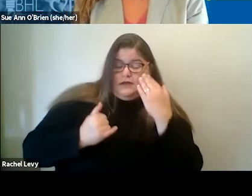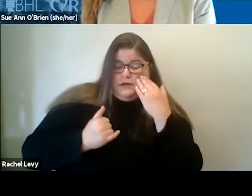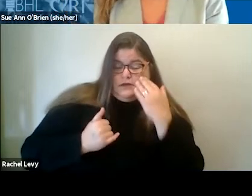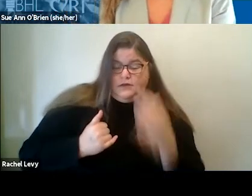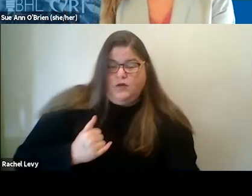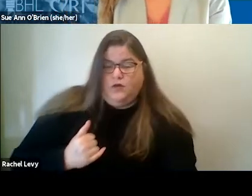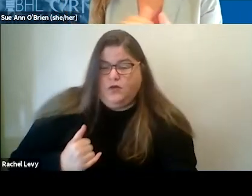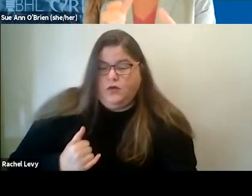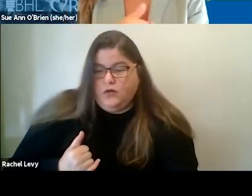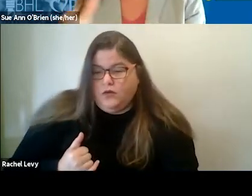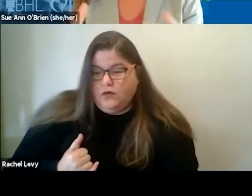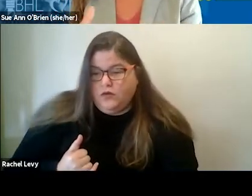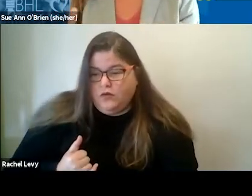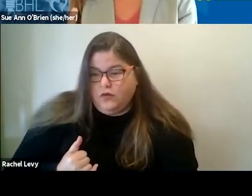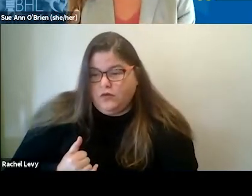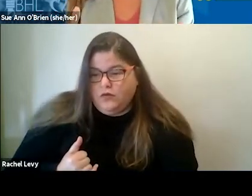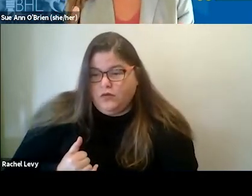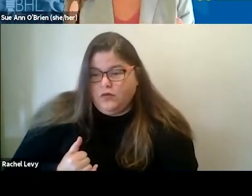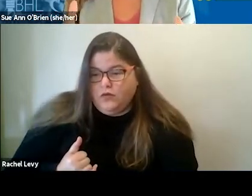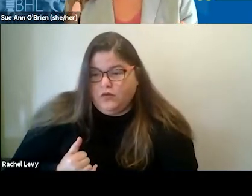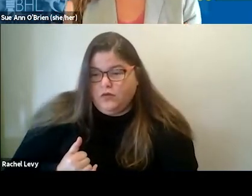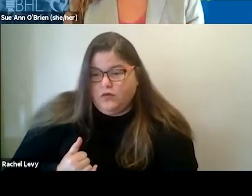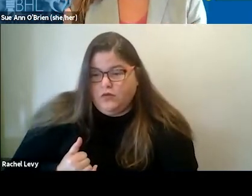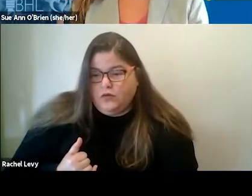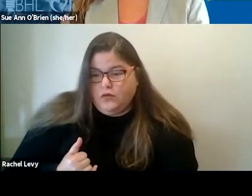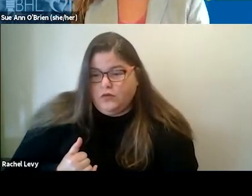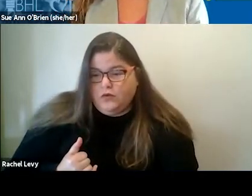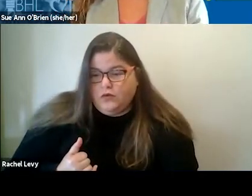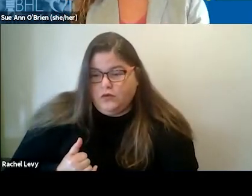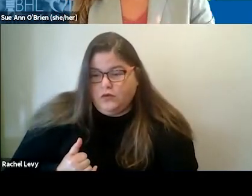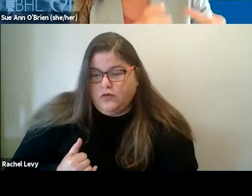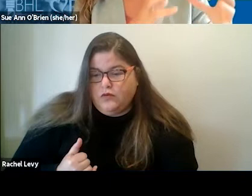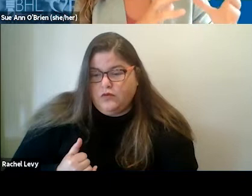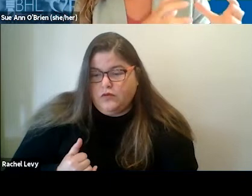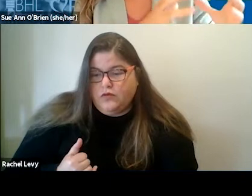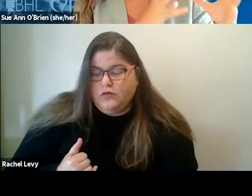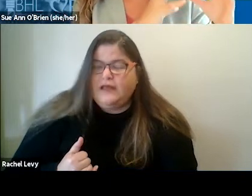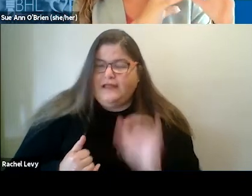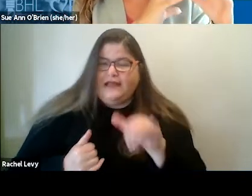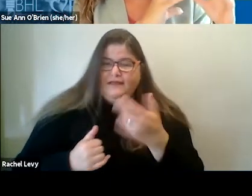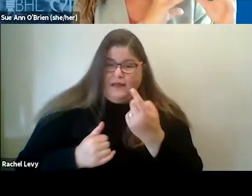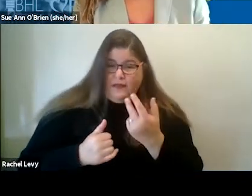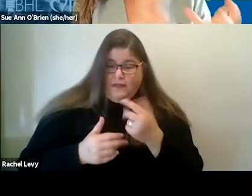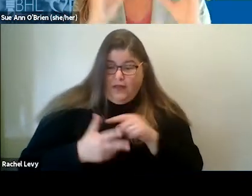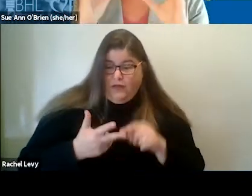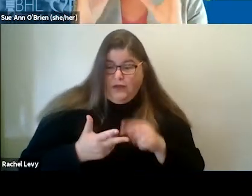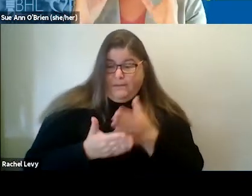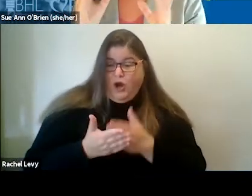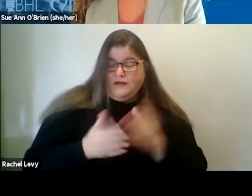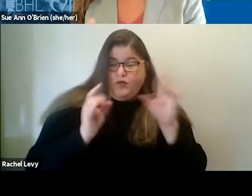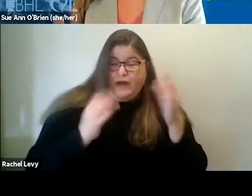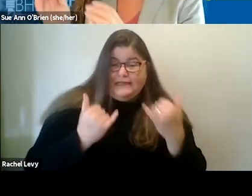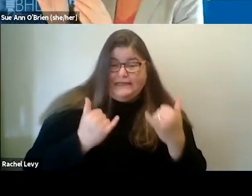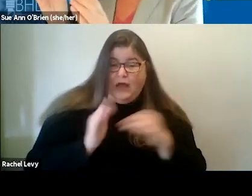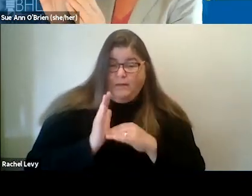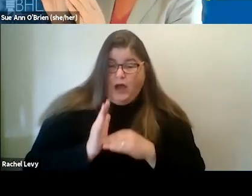Dr. Everett talk about, the 3 components of the Crisis Now model. having, someone to call,